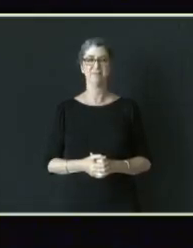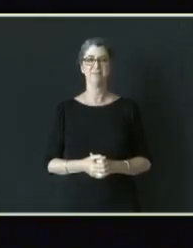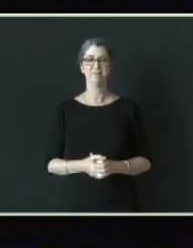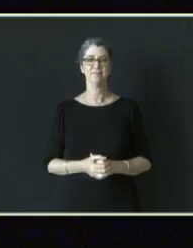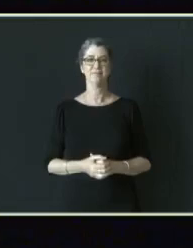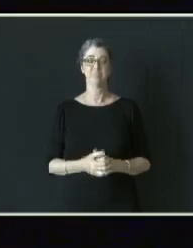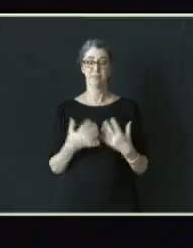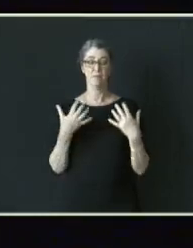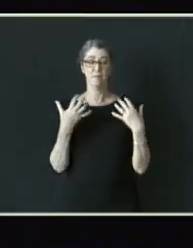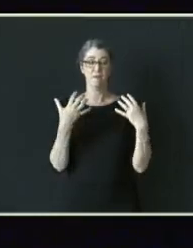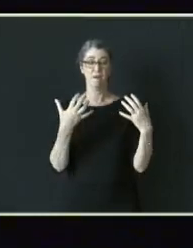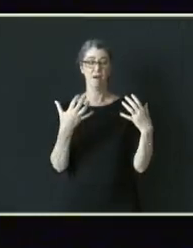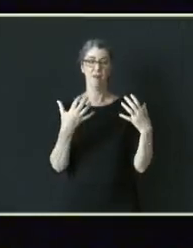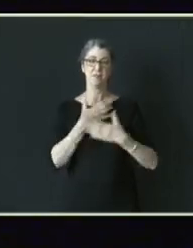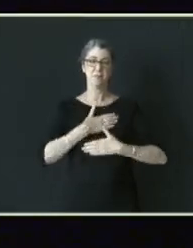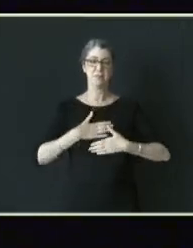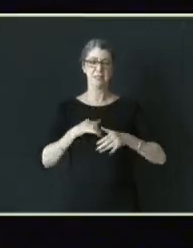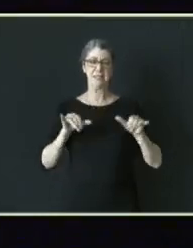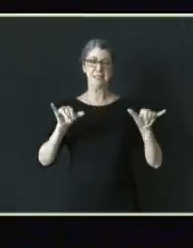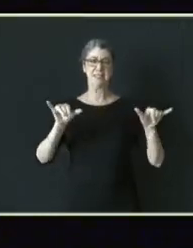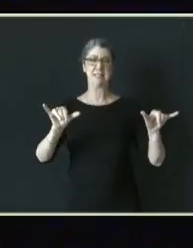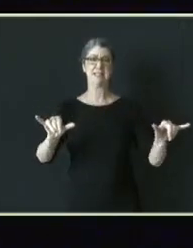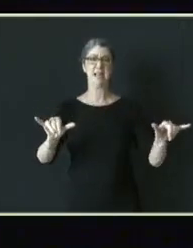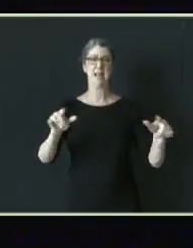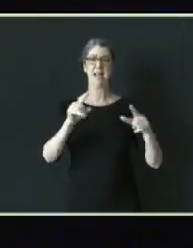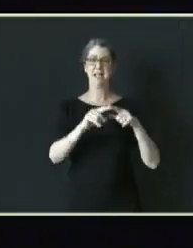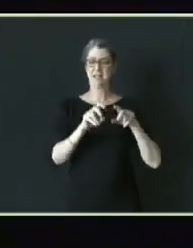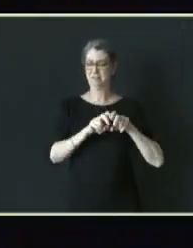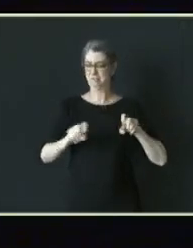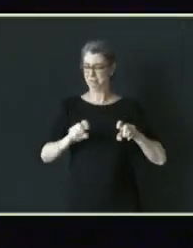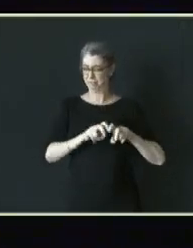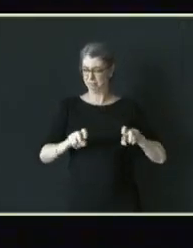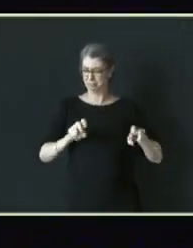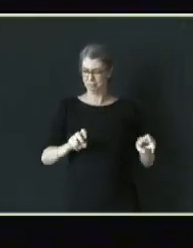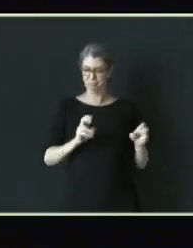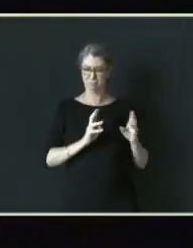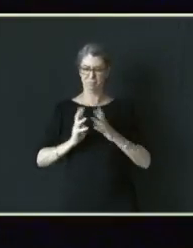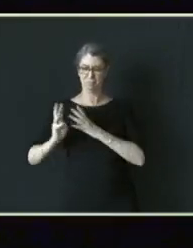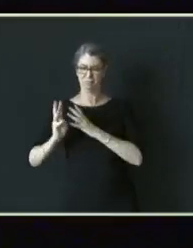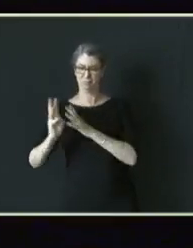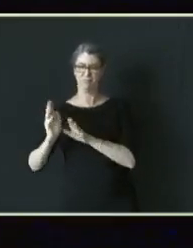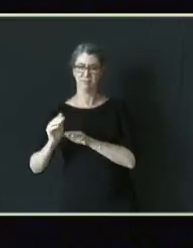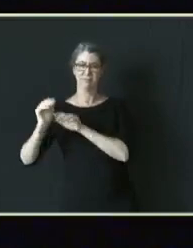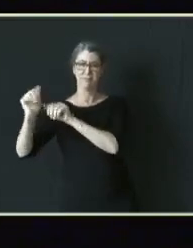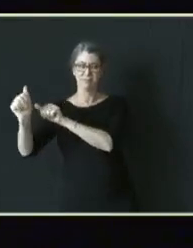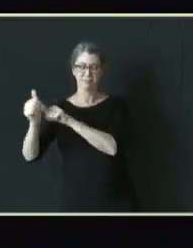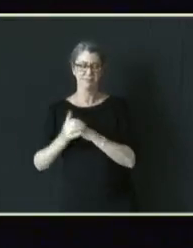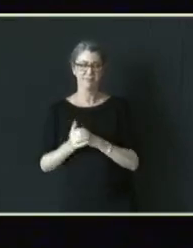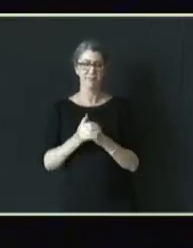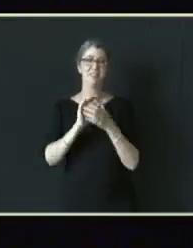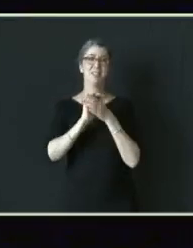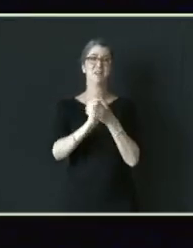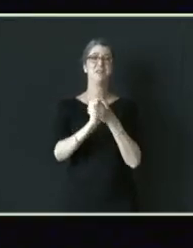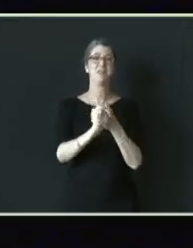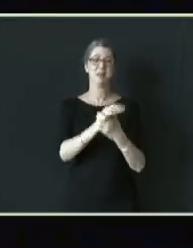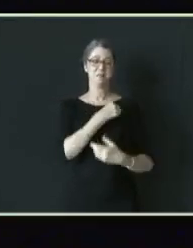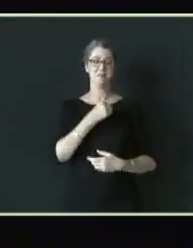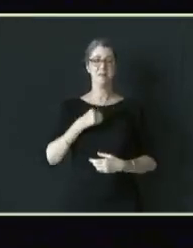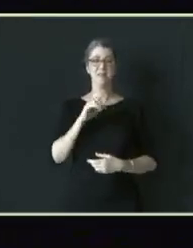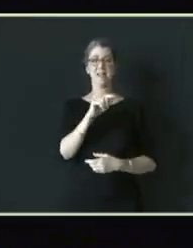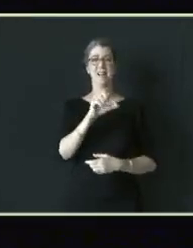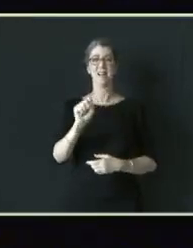The audience is asked to remain in place until a platform party recessional is complete. Congratulations, members of the class